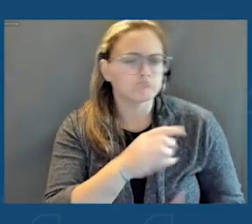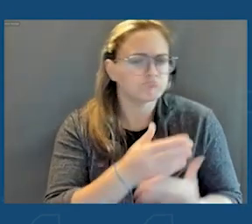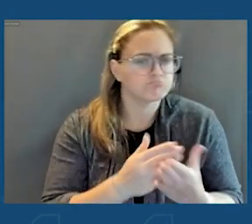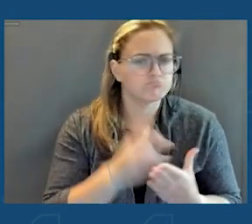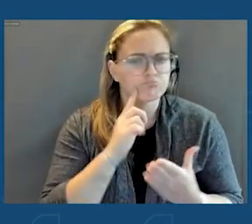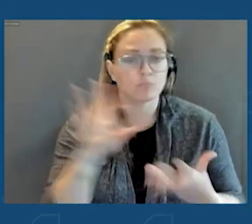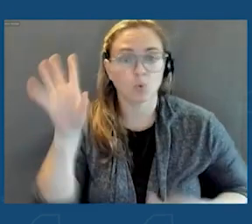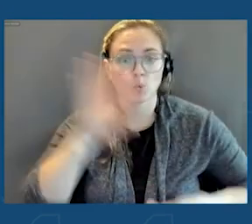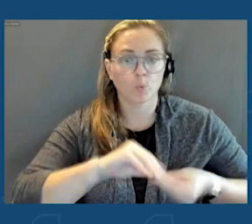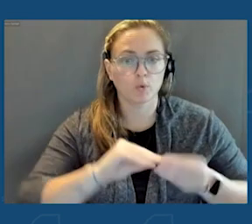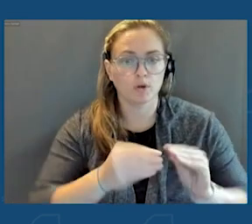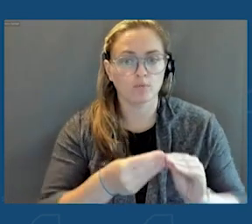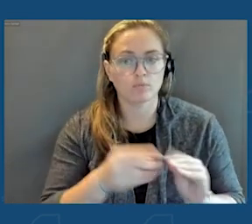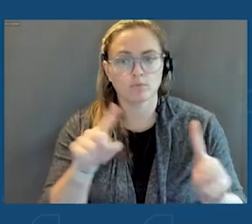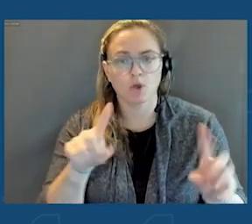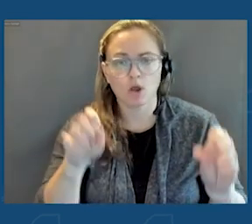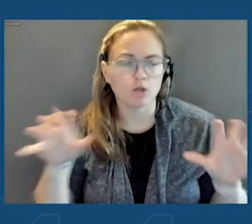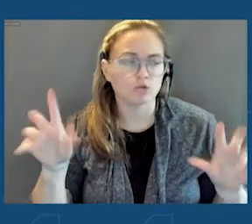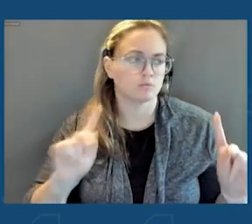hundreds of people